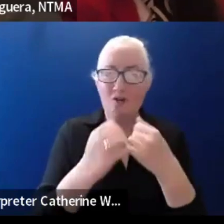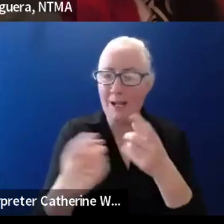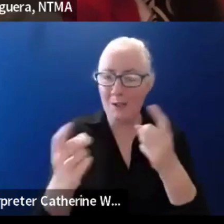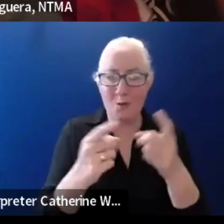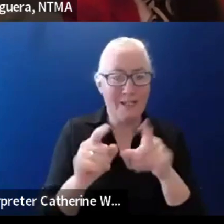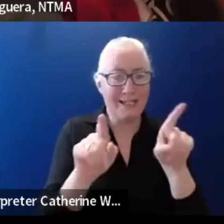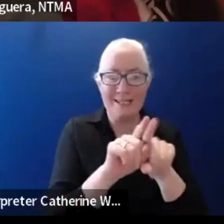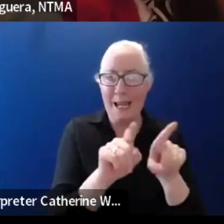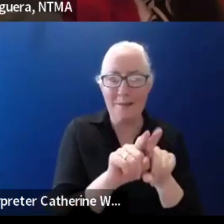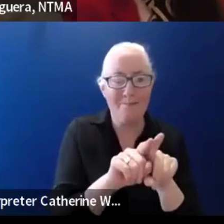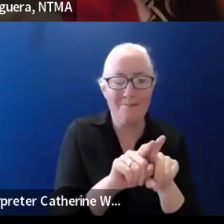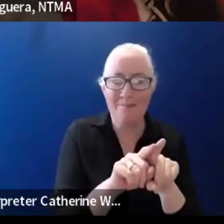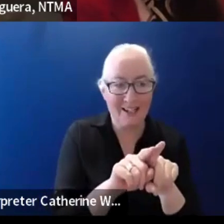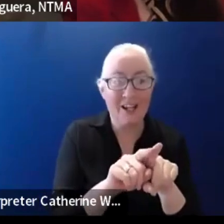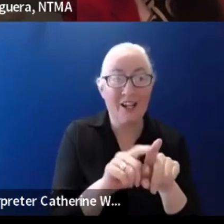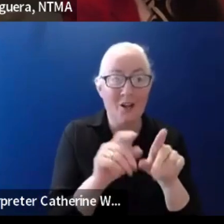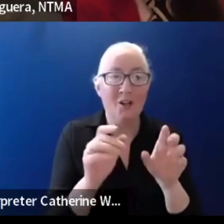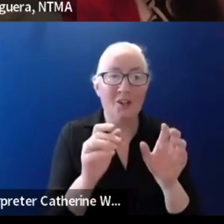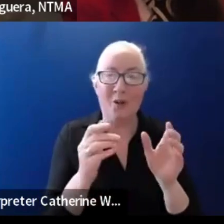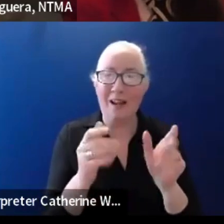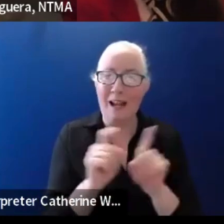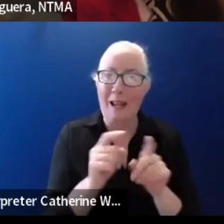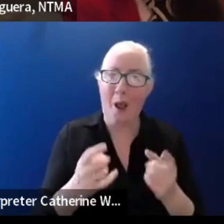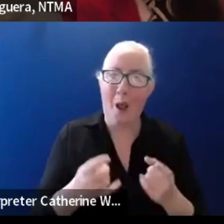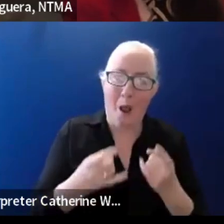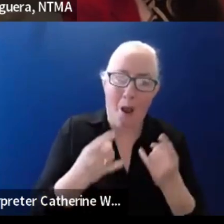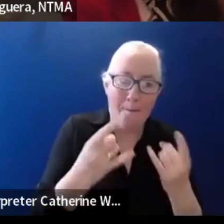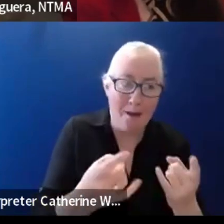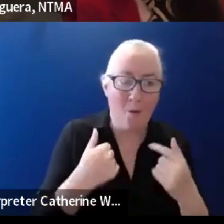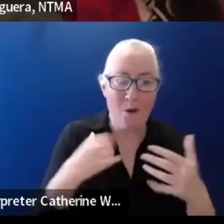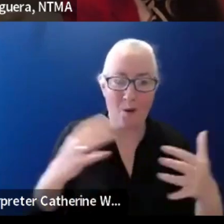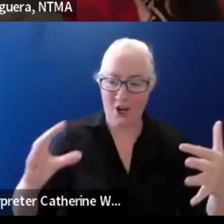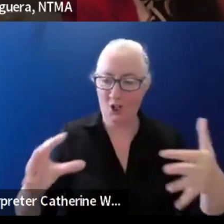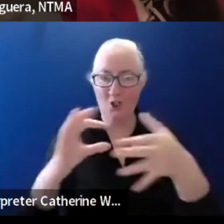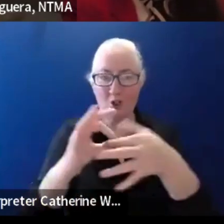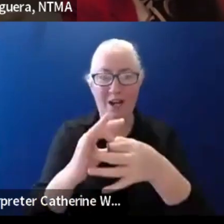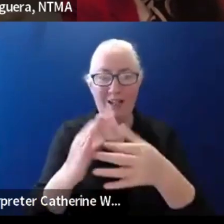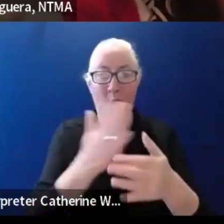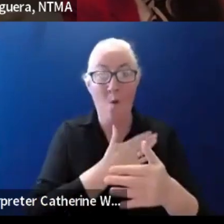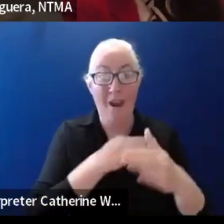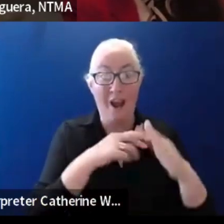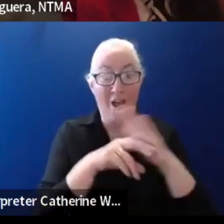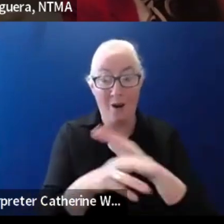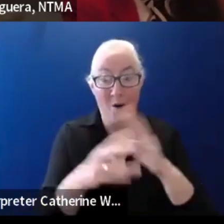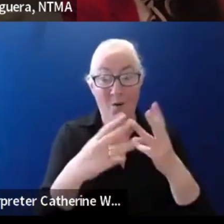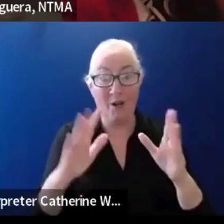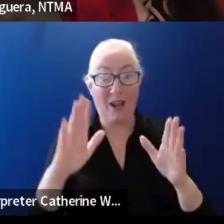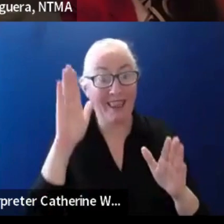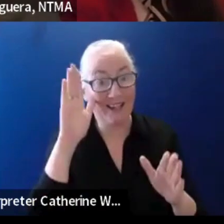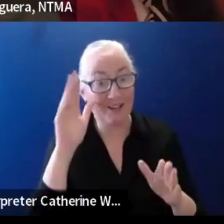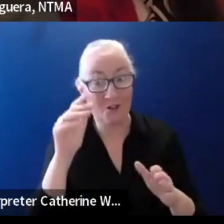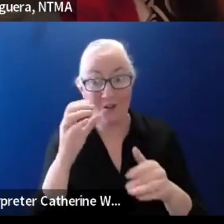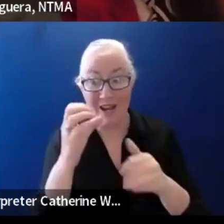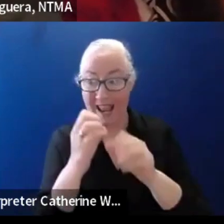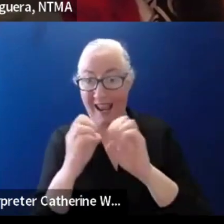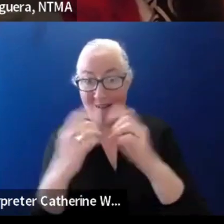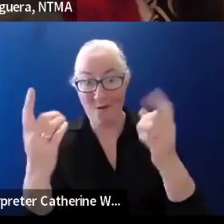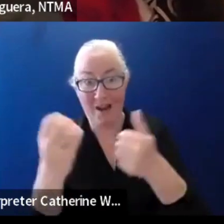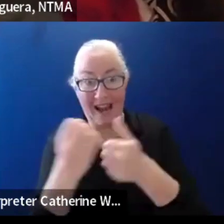way, and like it's actually quite humbling to say that we were a joint winner in the category when you listen to the to everyone